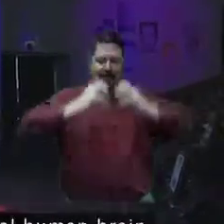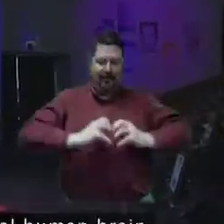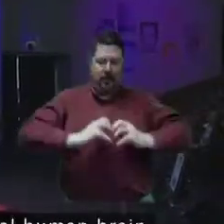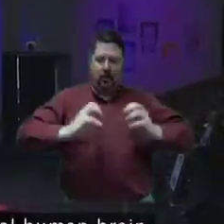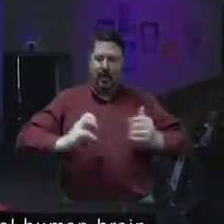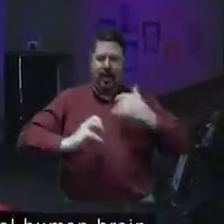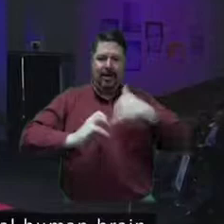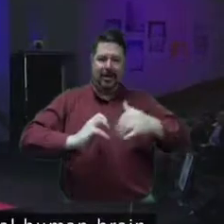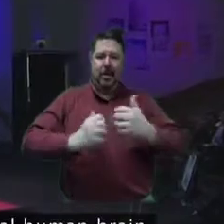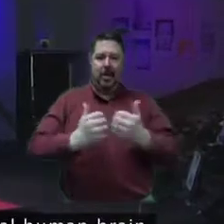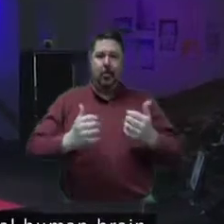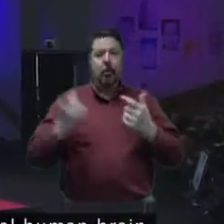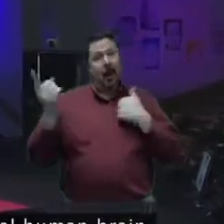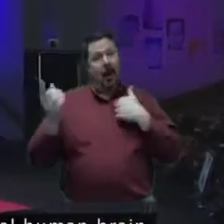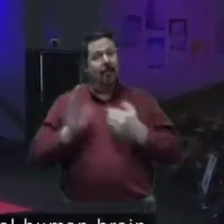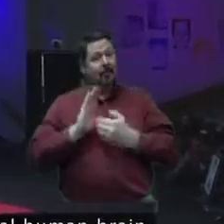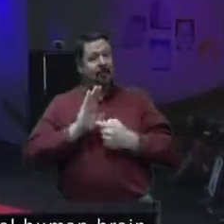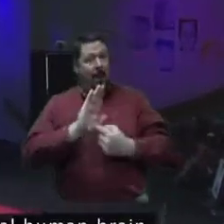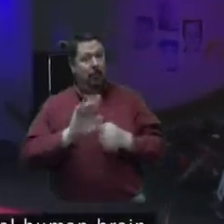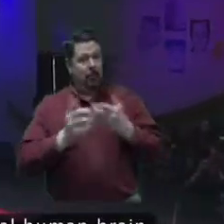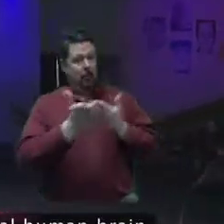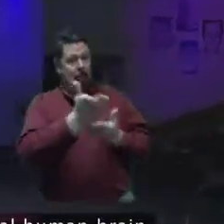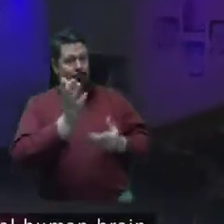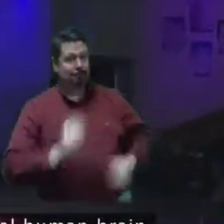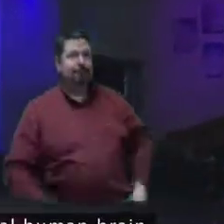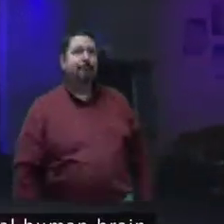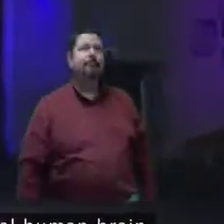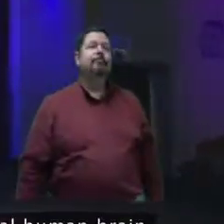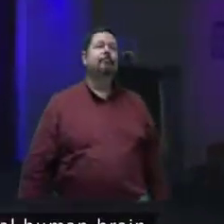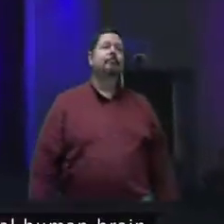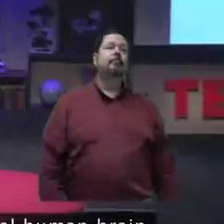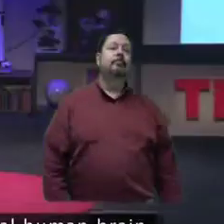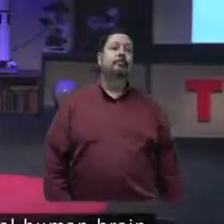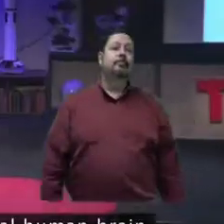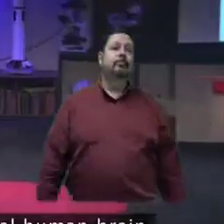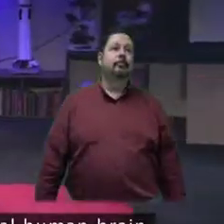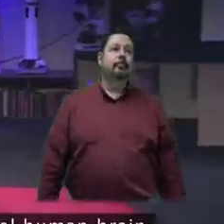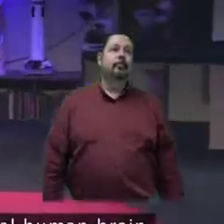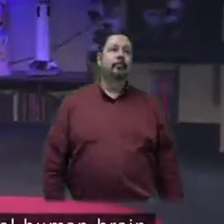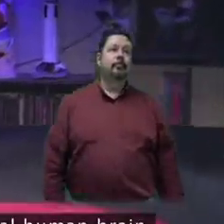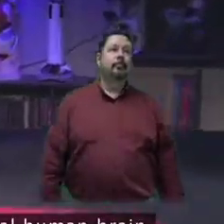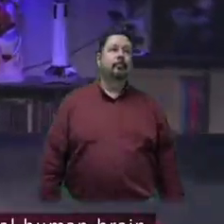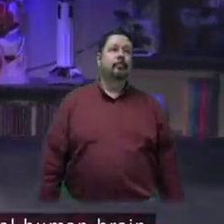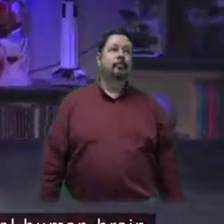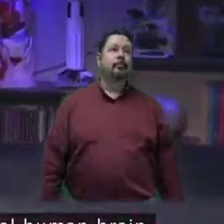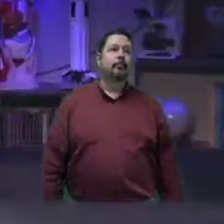one another. And I have brought for you a real human brain. Yes.